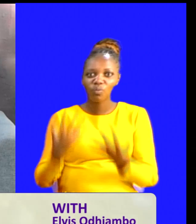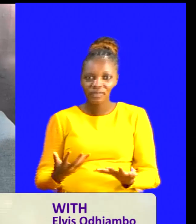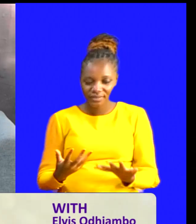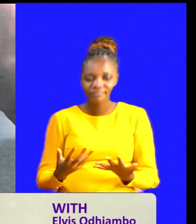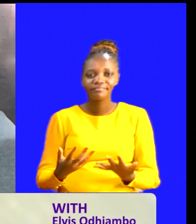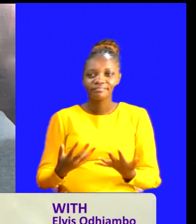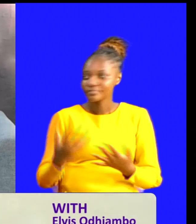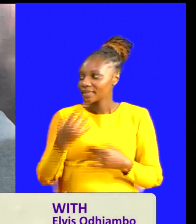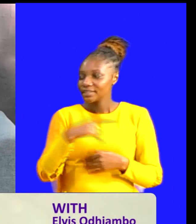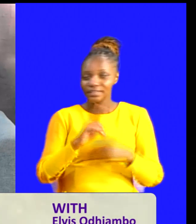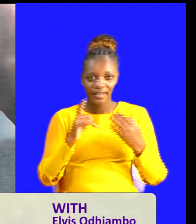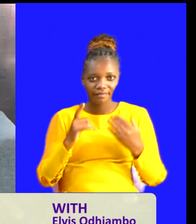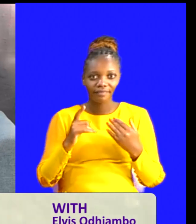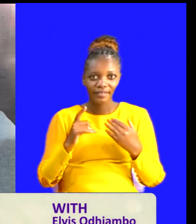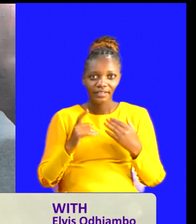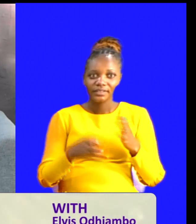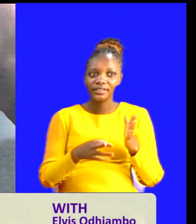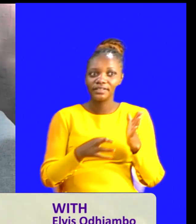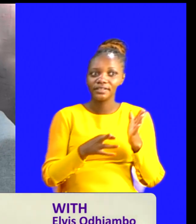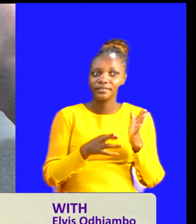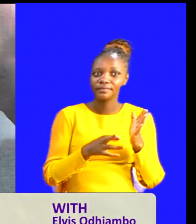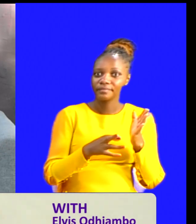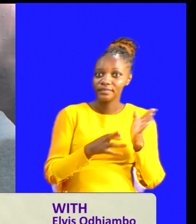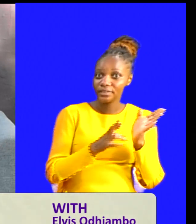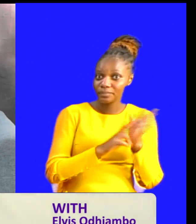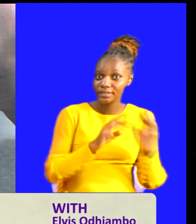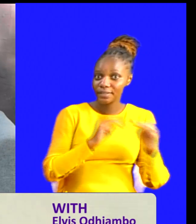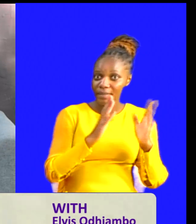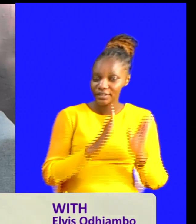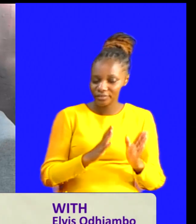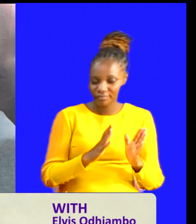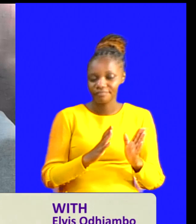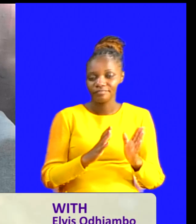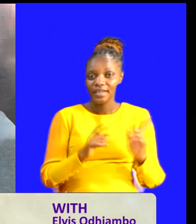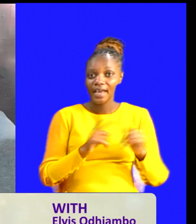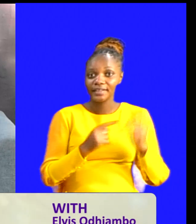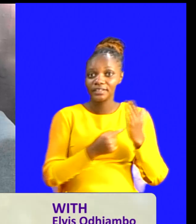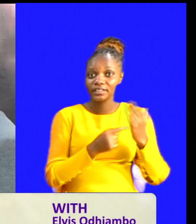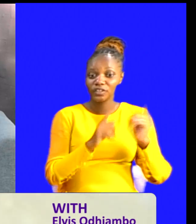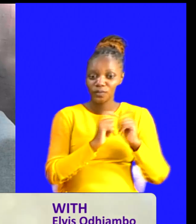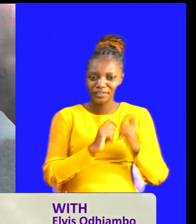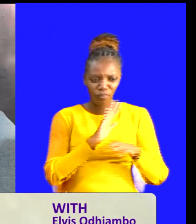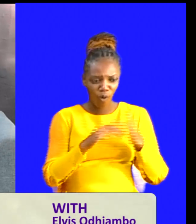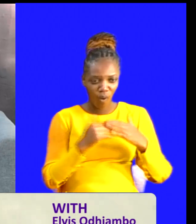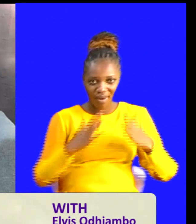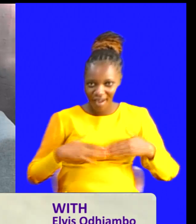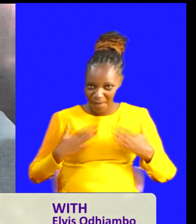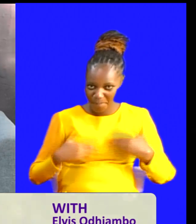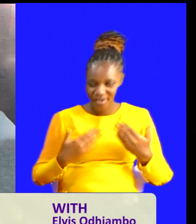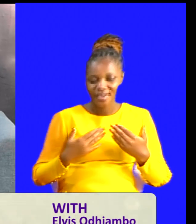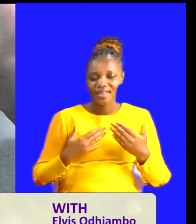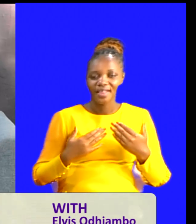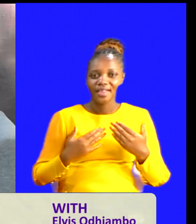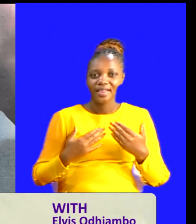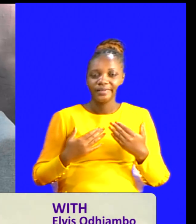he has impressed the manager and the technical staff, because he has that the confidence and experience that he has acquired